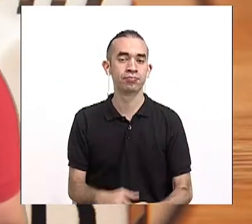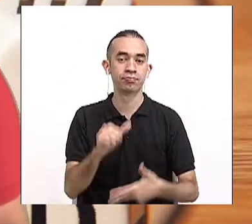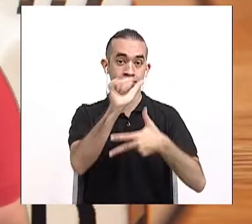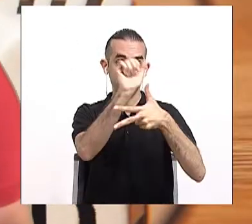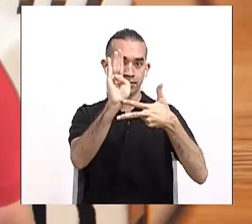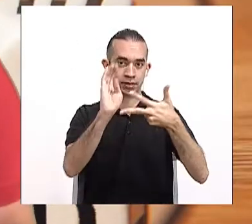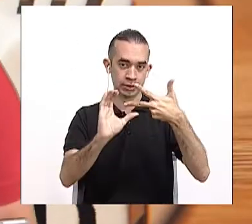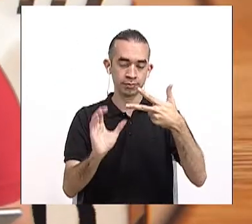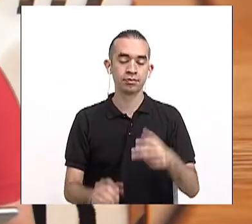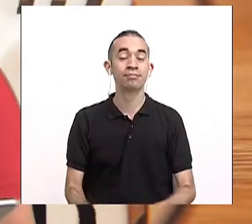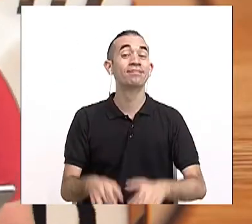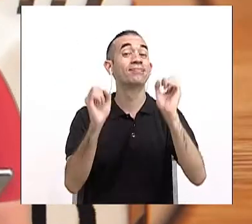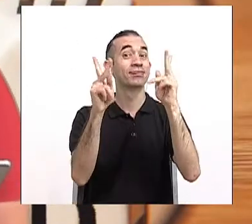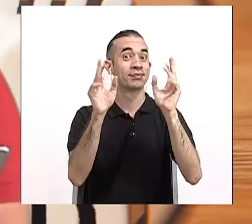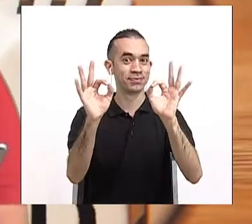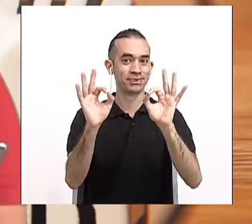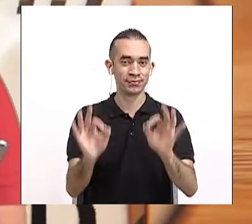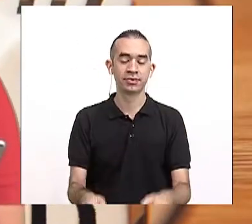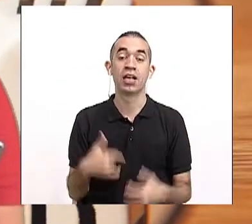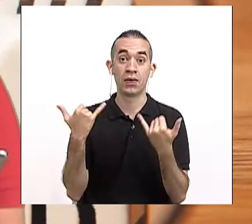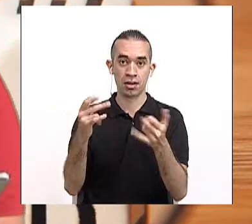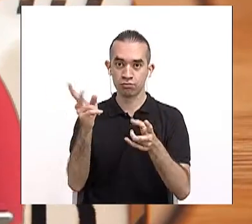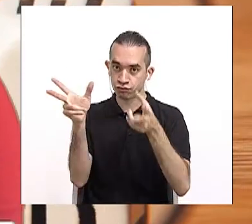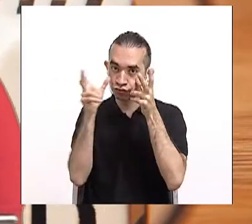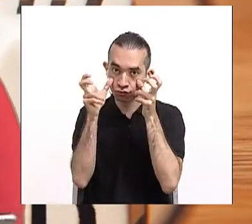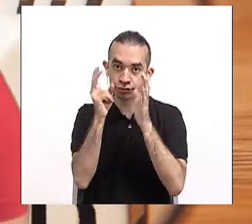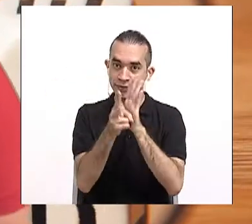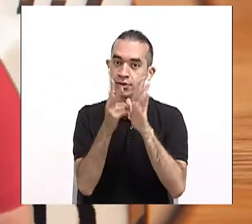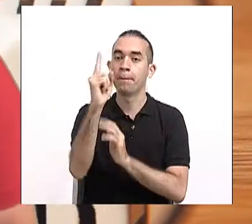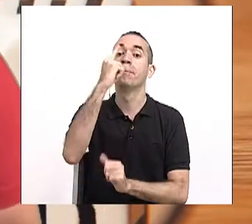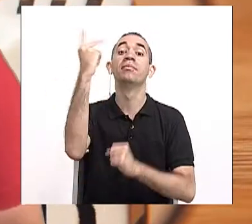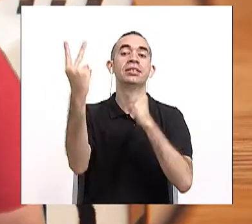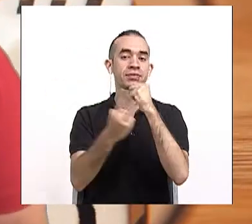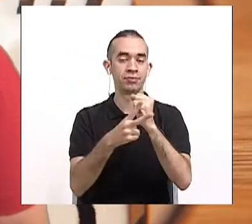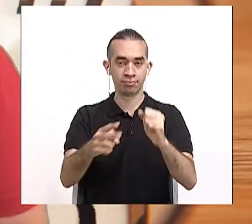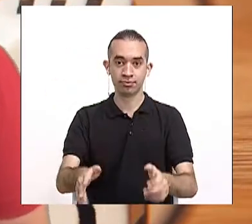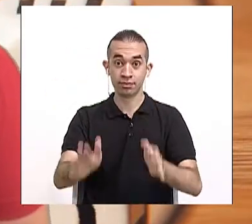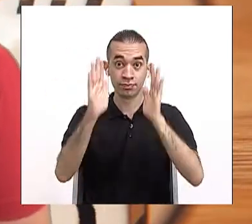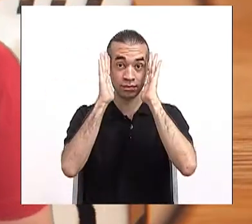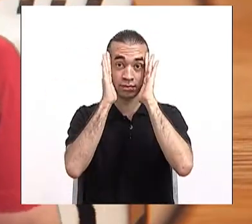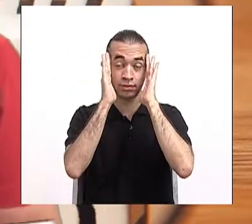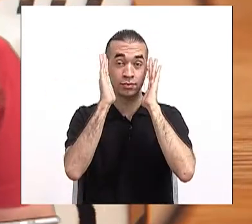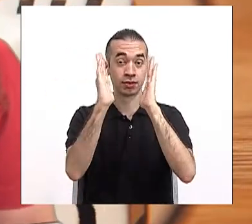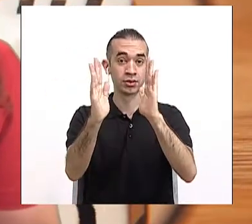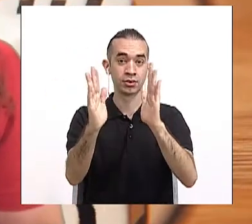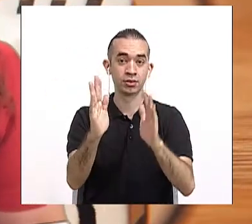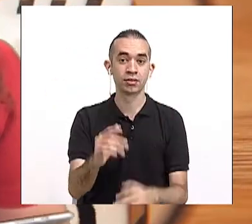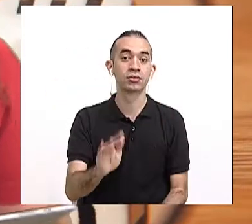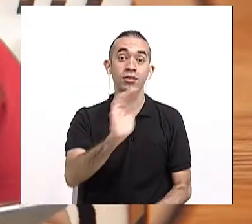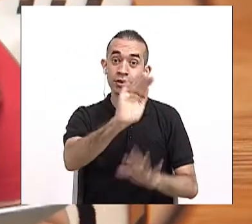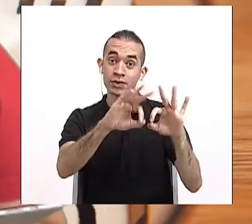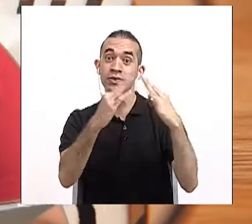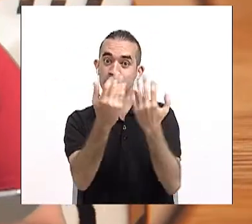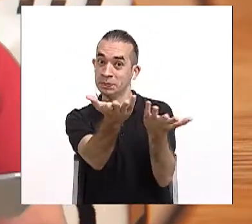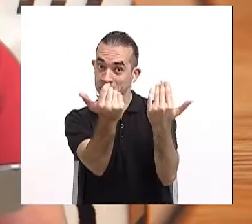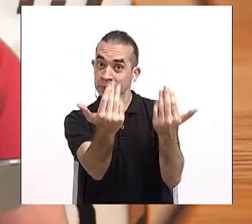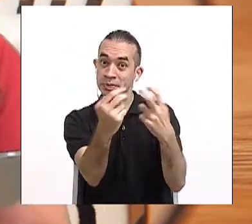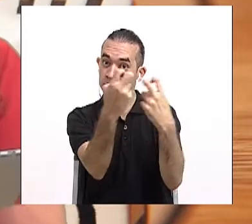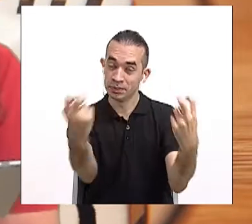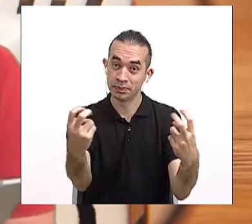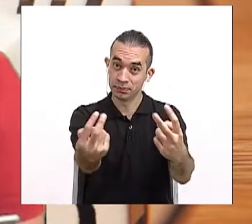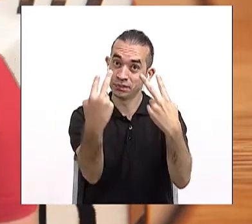Okay, very good. It's time to watch the video for the first time. Let's pay a lot of attention. Tell your family to join us,